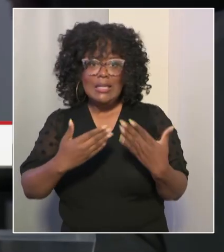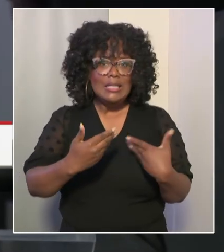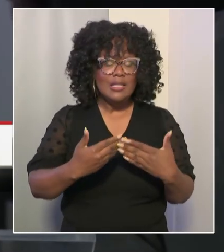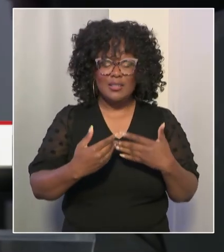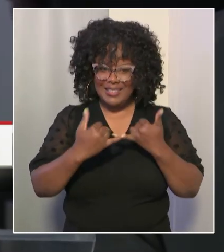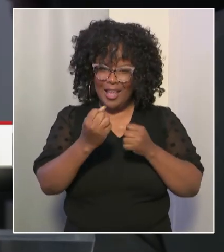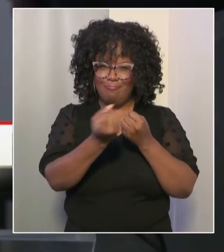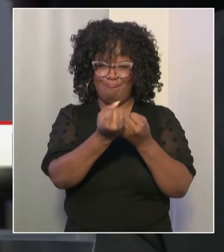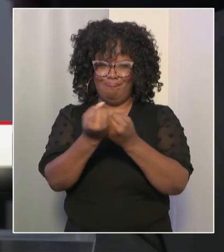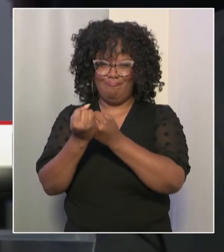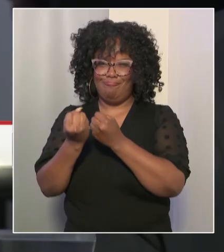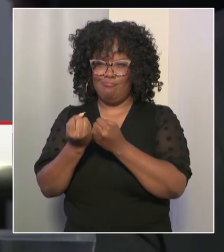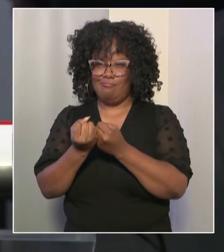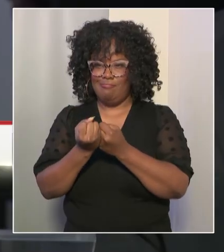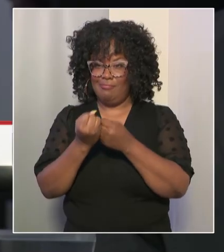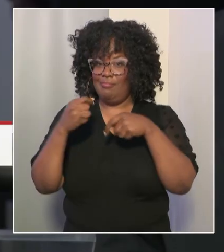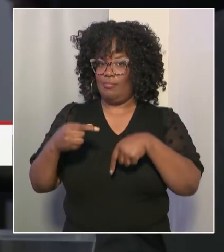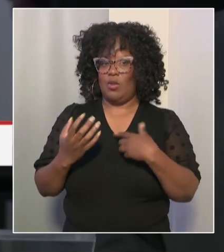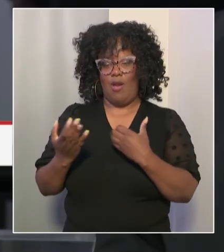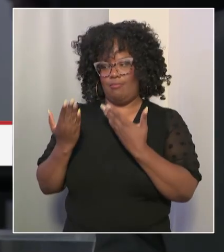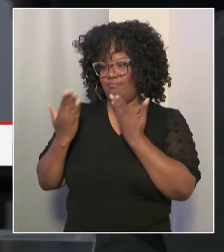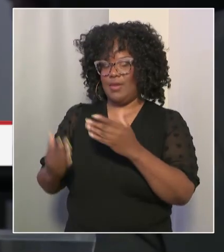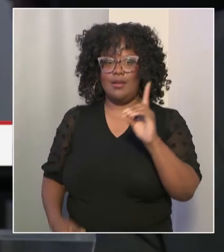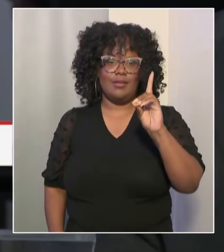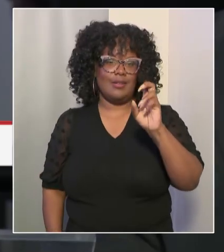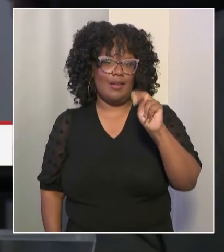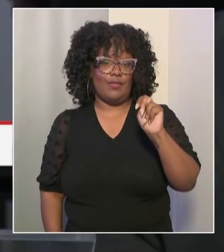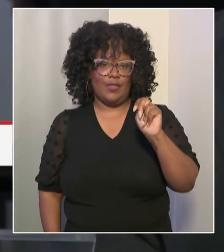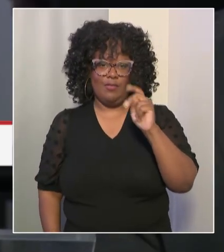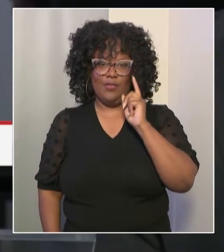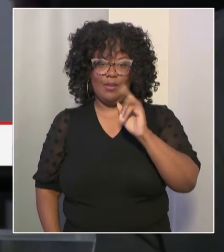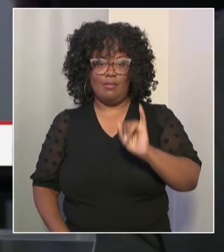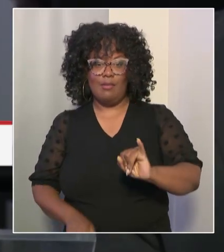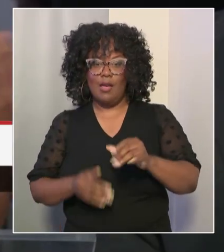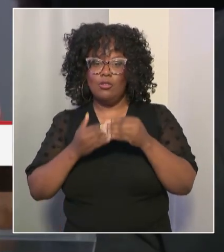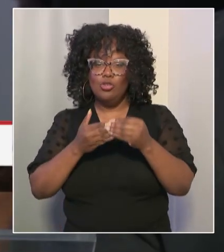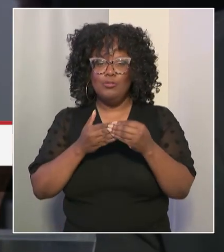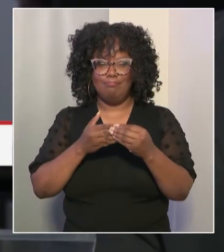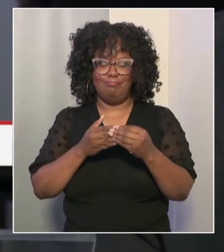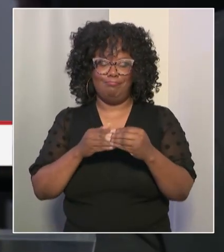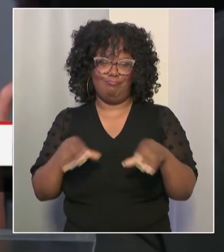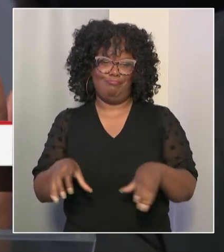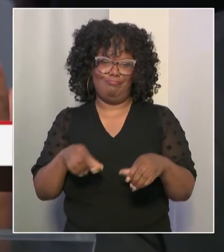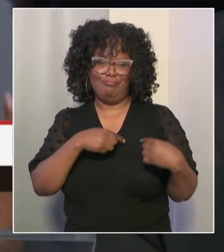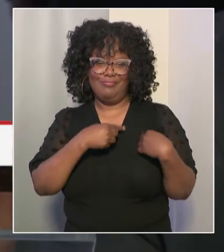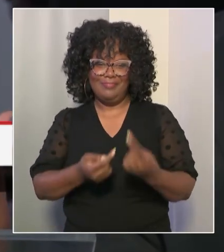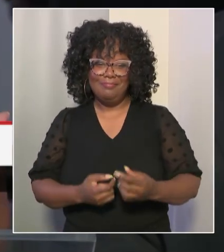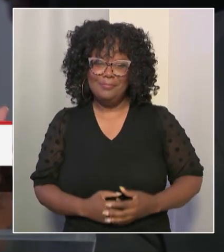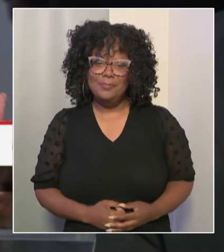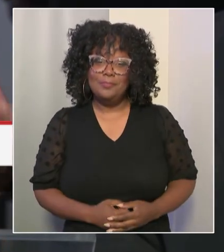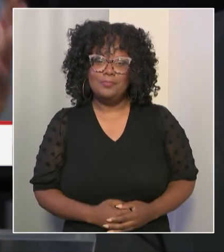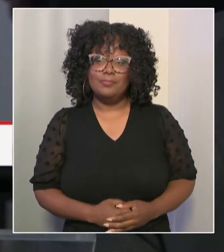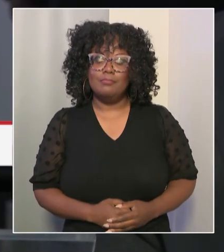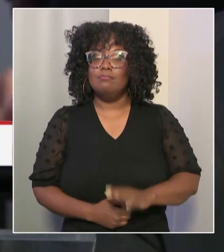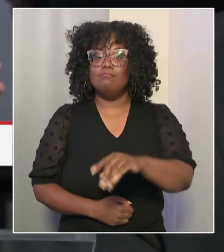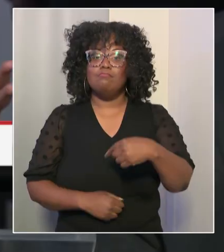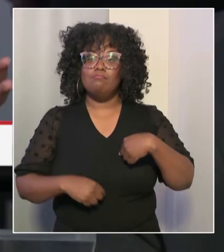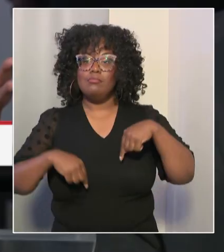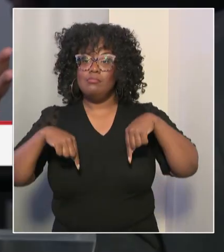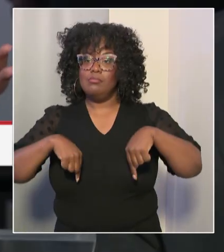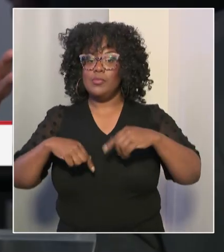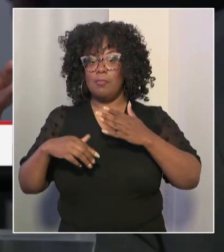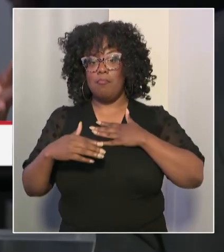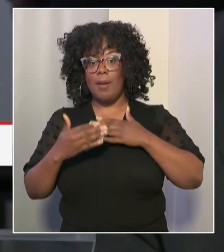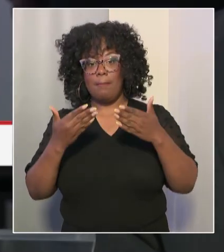of public service. So we greatly appreciate that. I am here with my public safety team, DGS team,